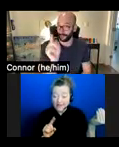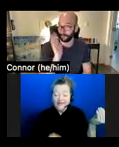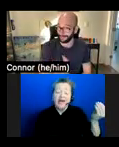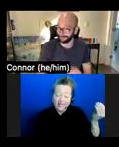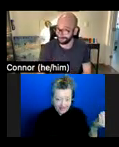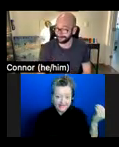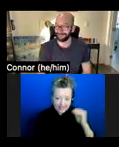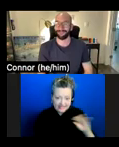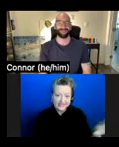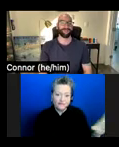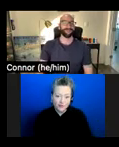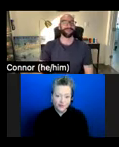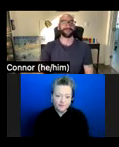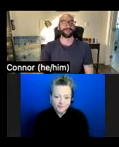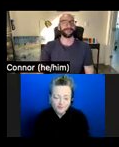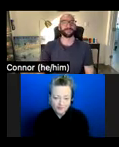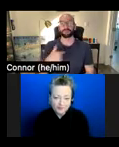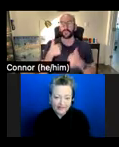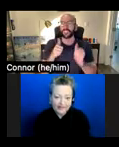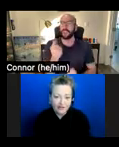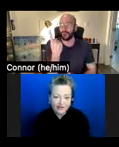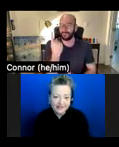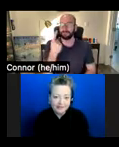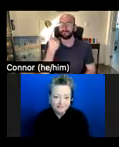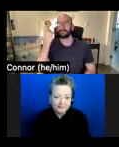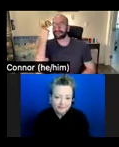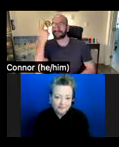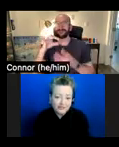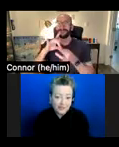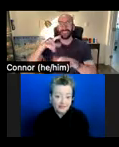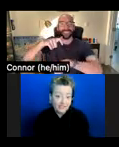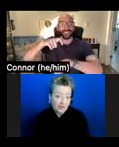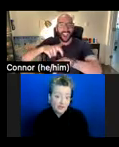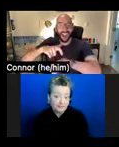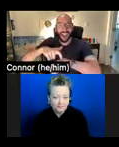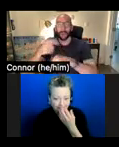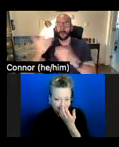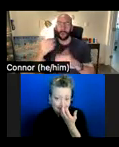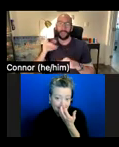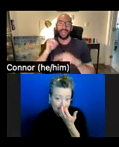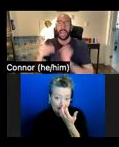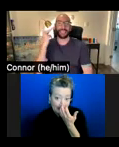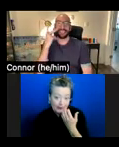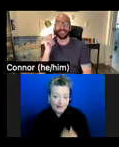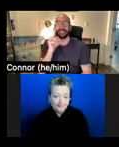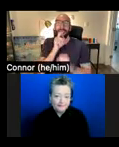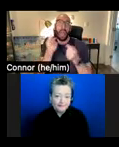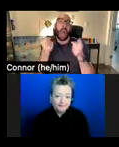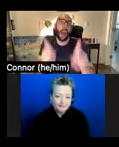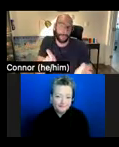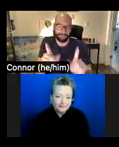off, and then it sends it out for you at the allotted time. So let's try one.